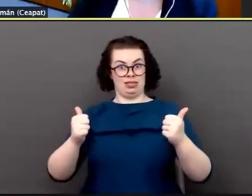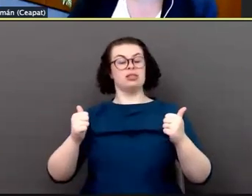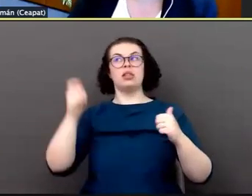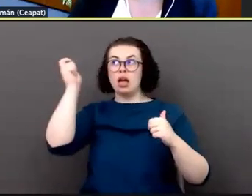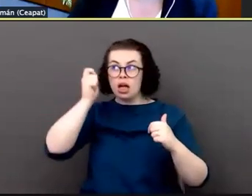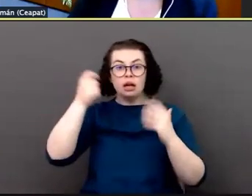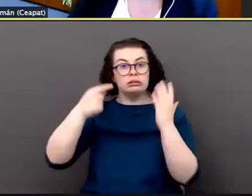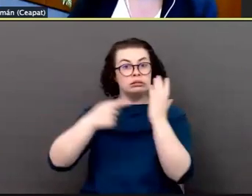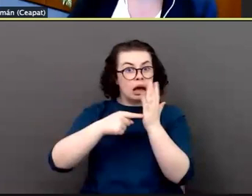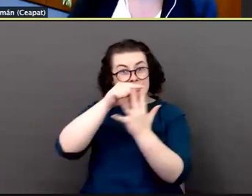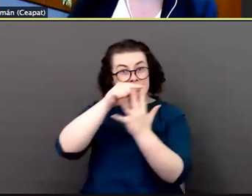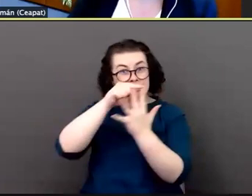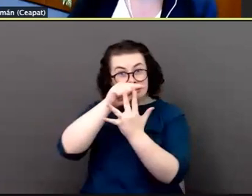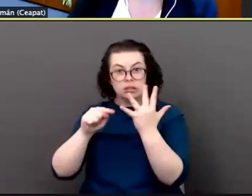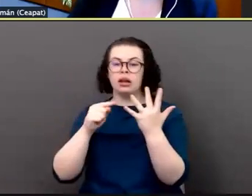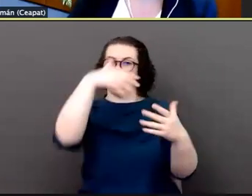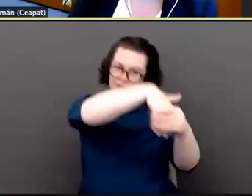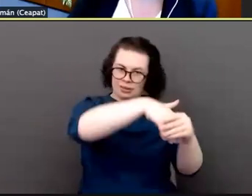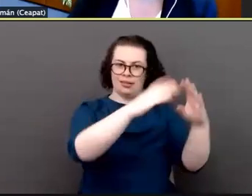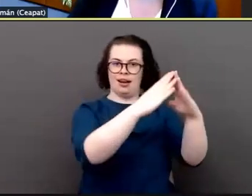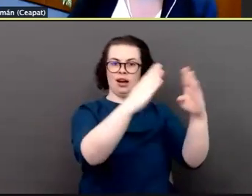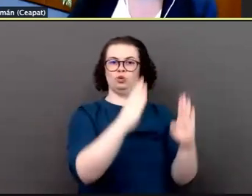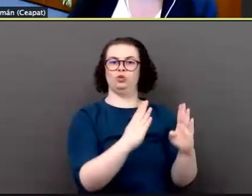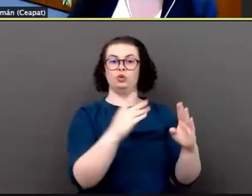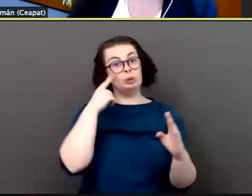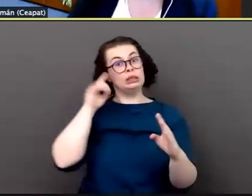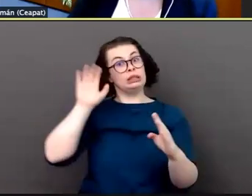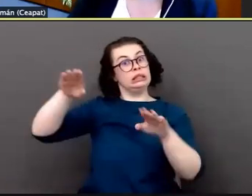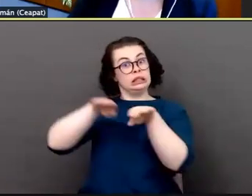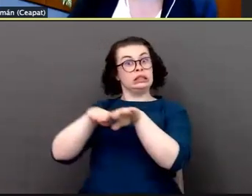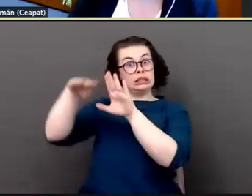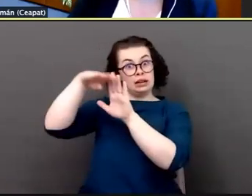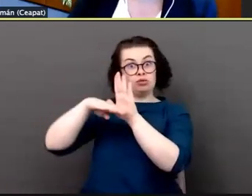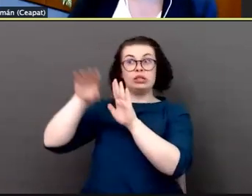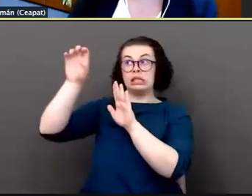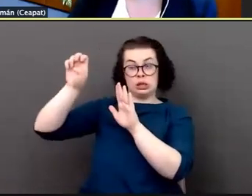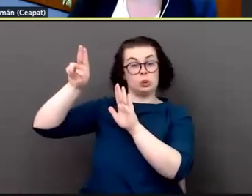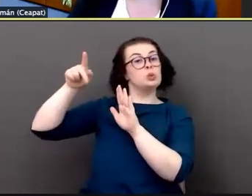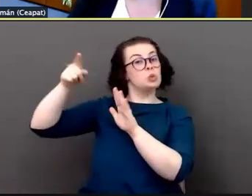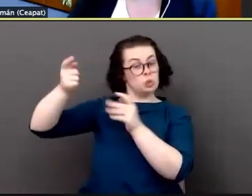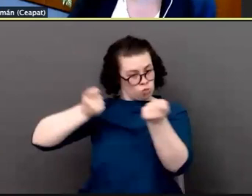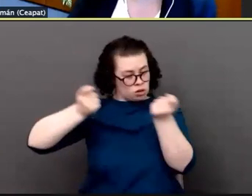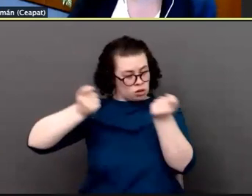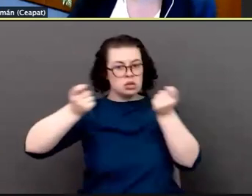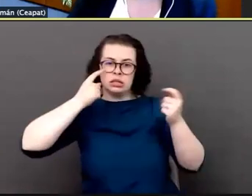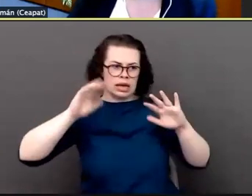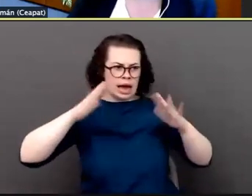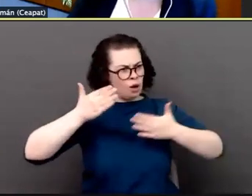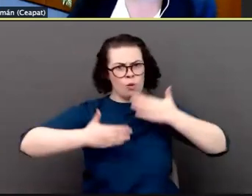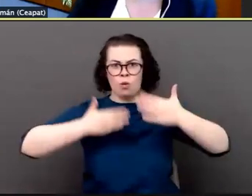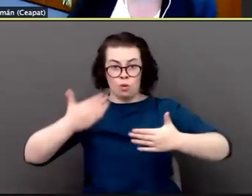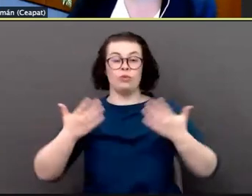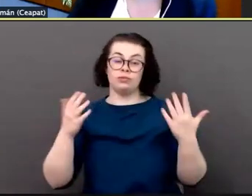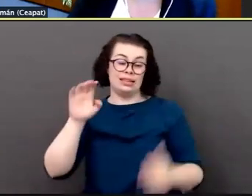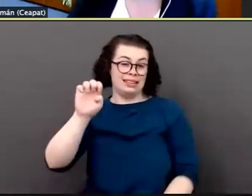technological tools that will be regulated by the European Accessibility Act. This is